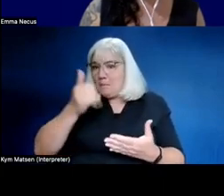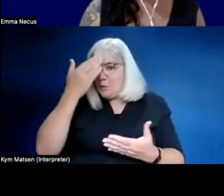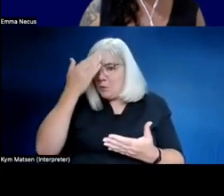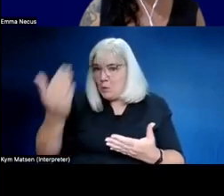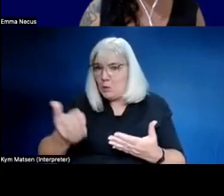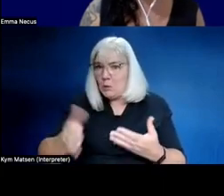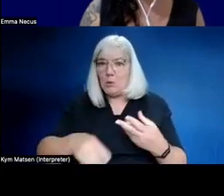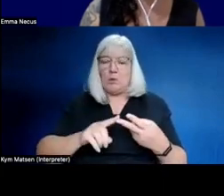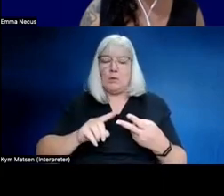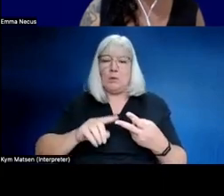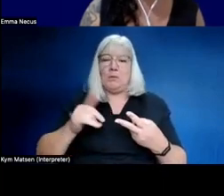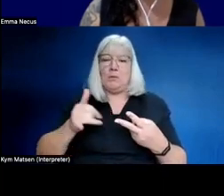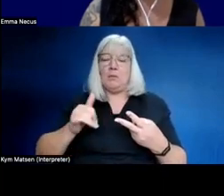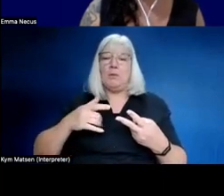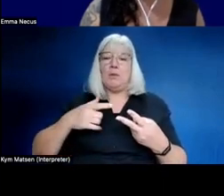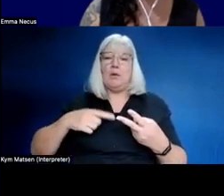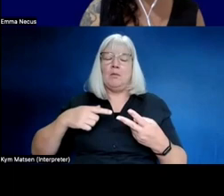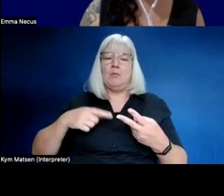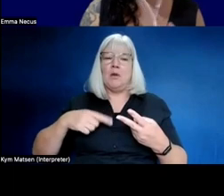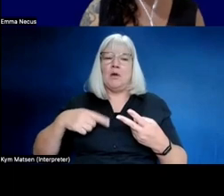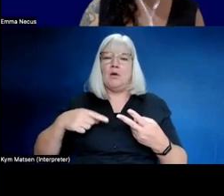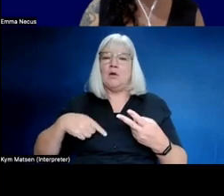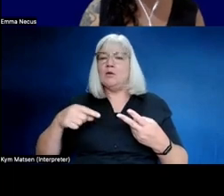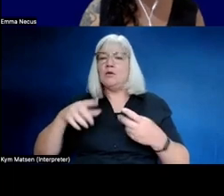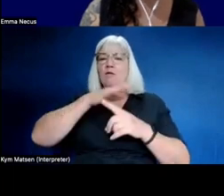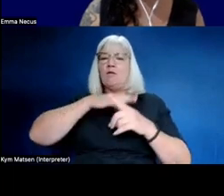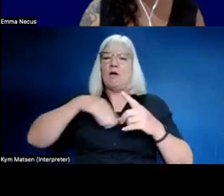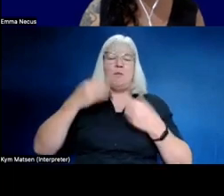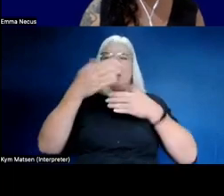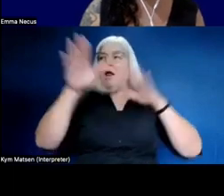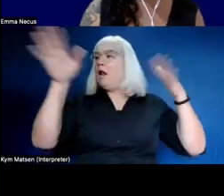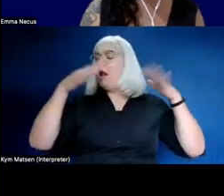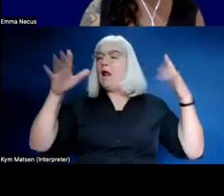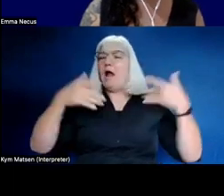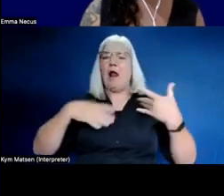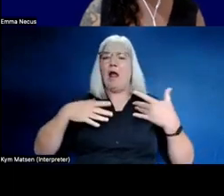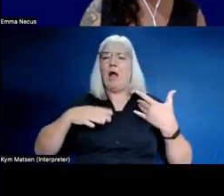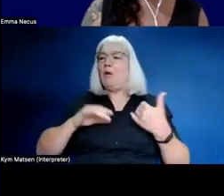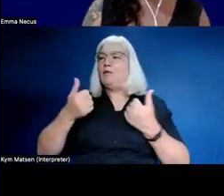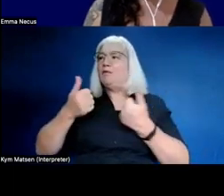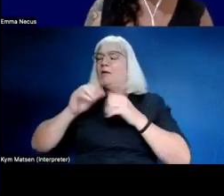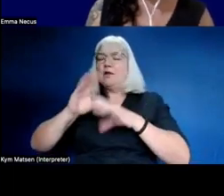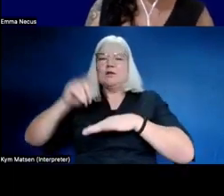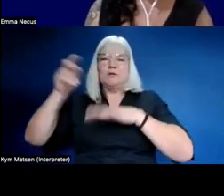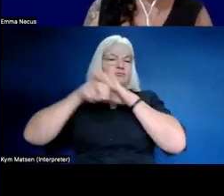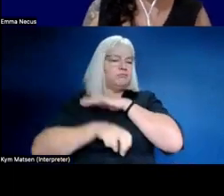It may be that because of the distractions in the environment, she wants to finish eating and be able to get down.